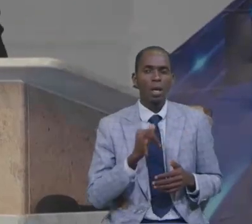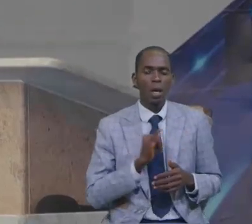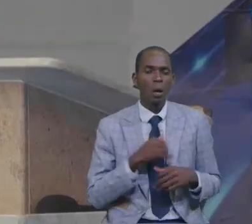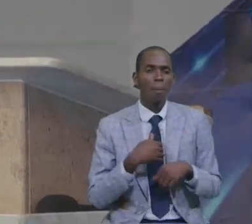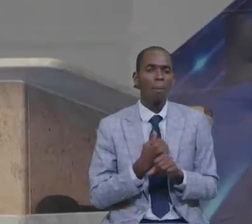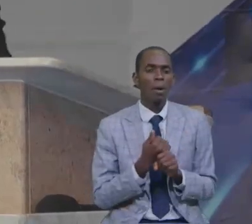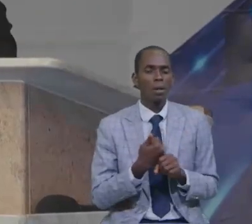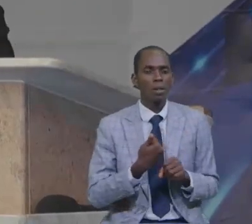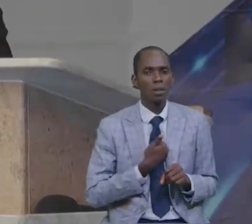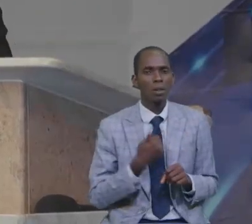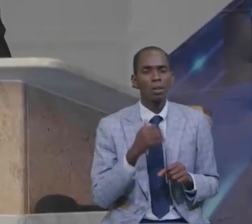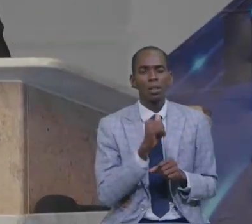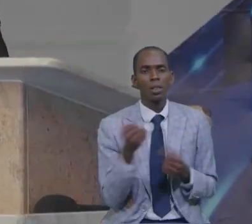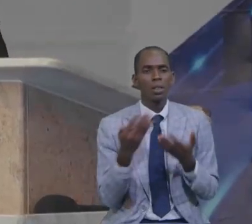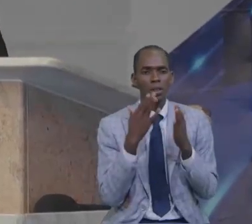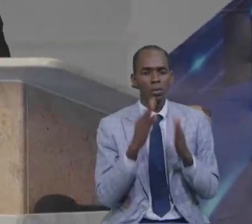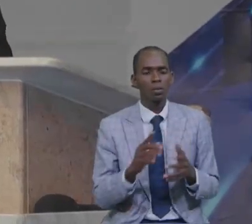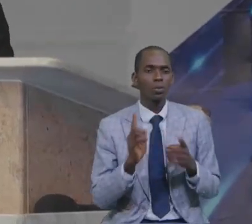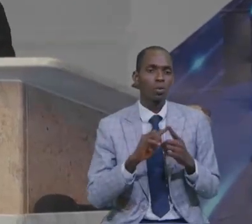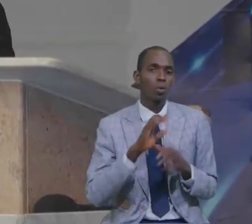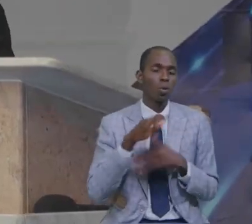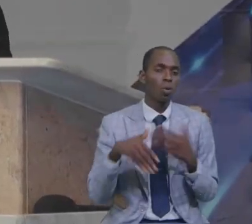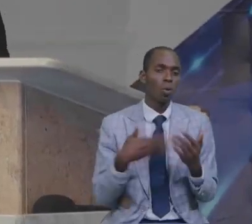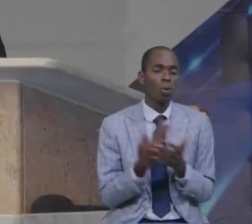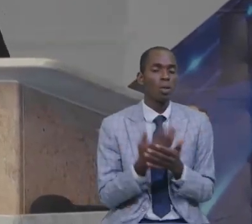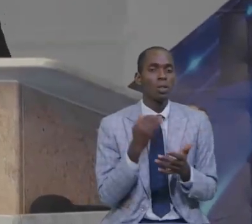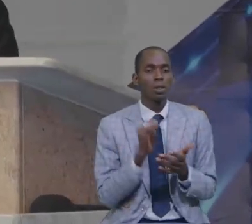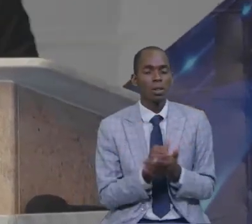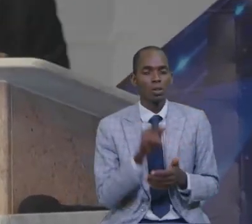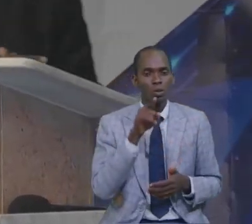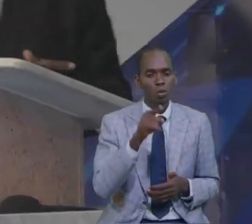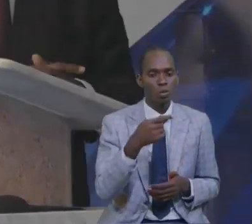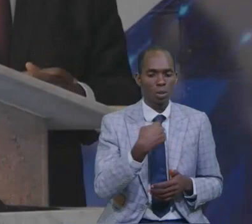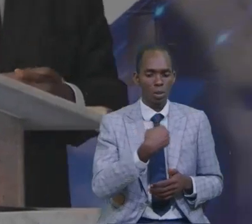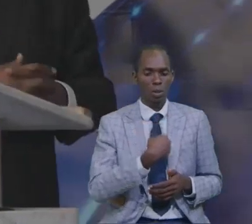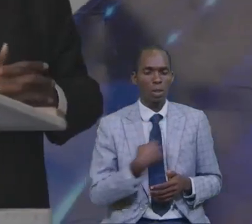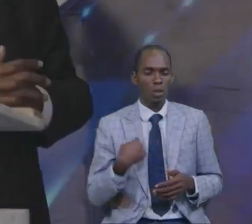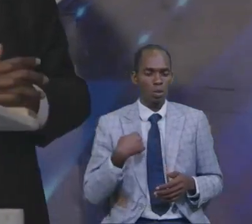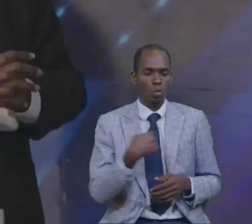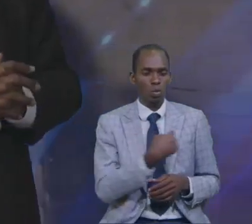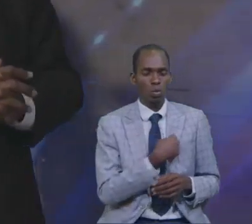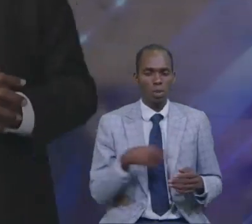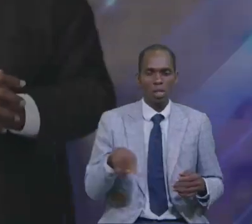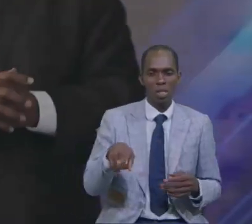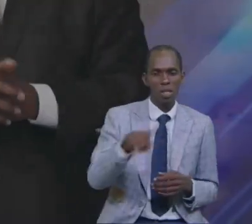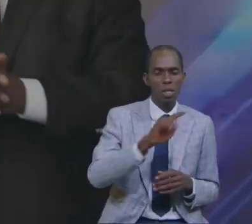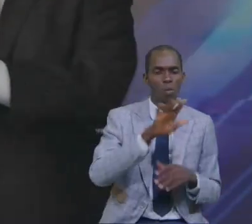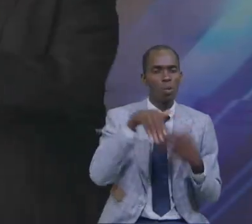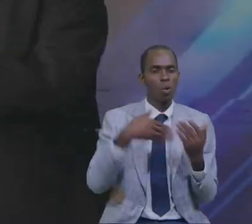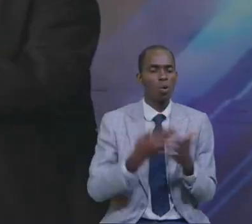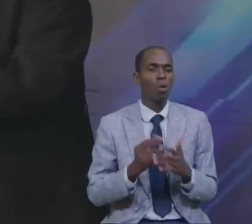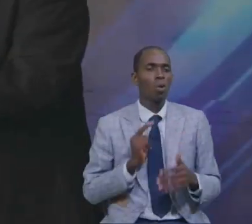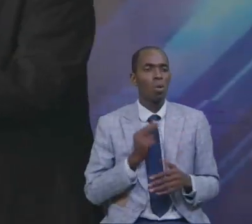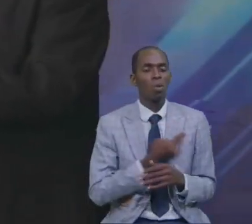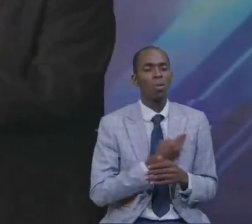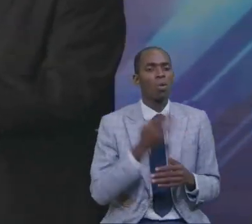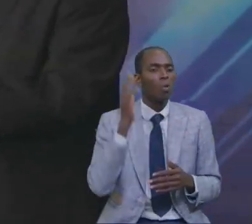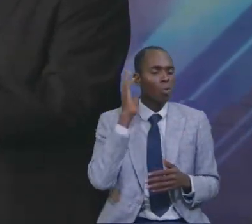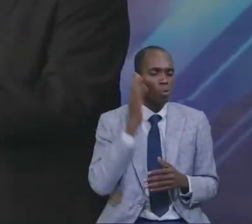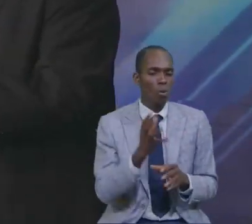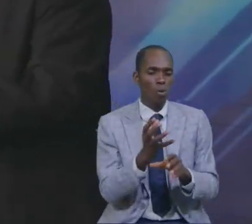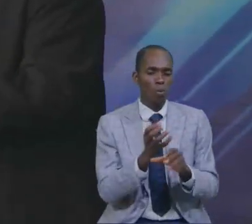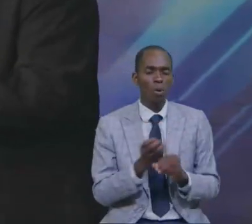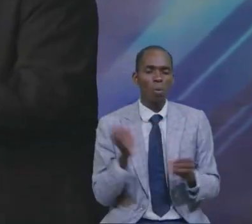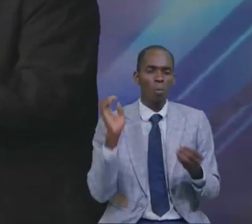all of us may bring more souls into the kingdom. And then in verse 22, it tells us in